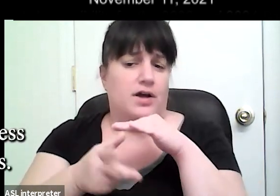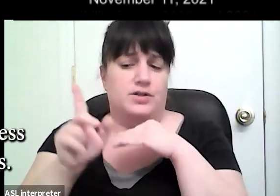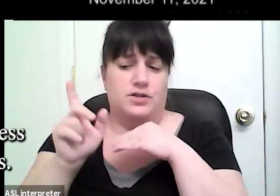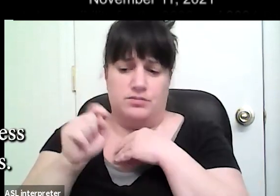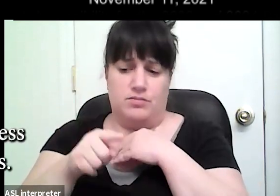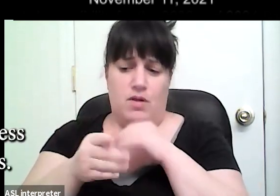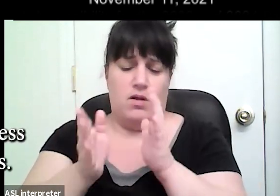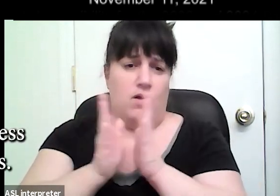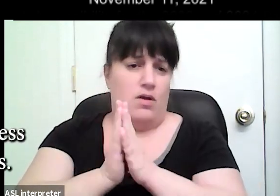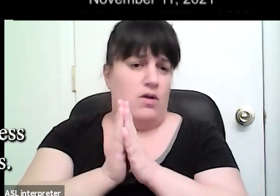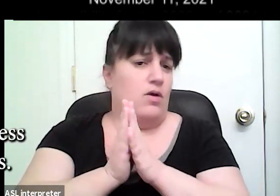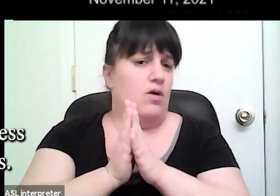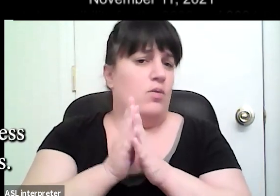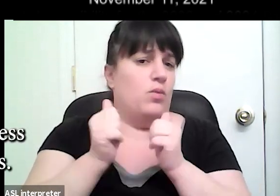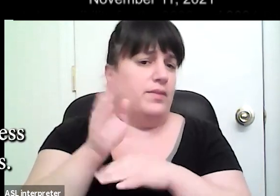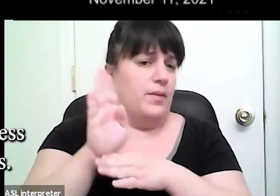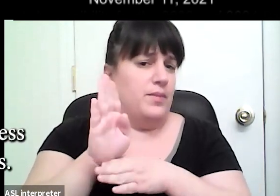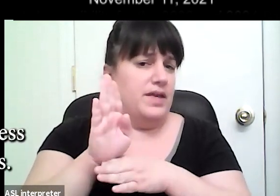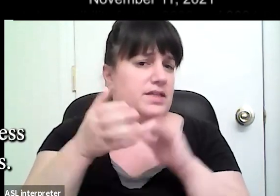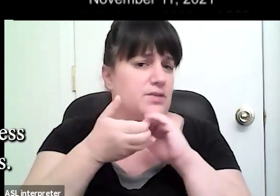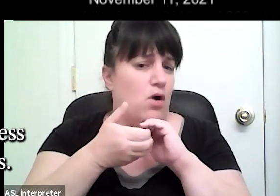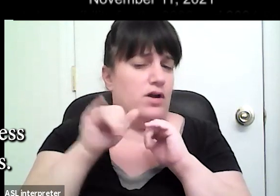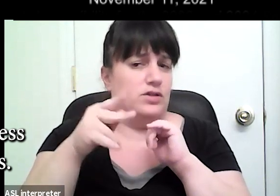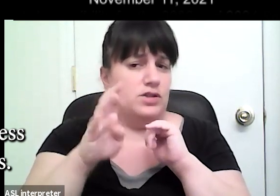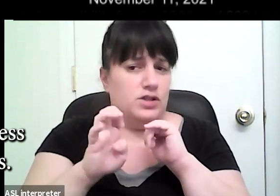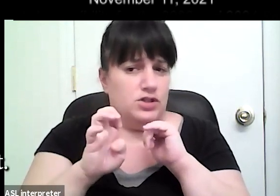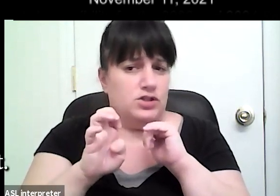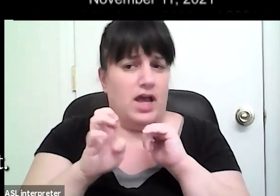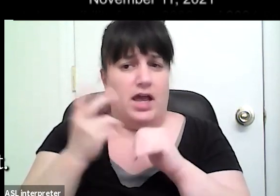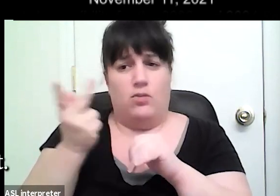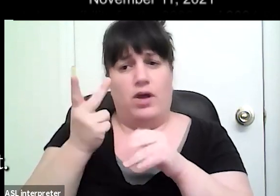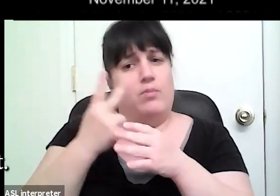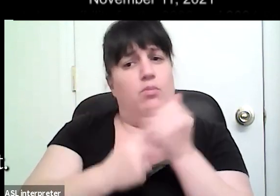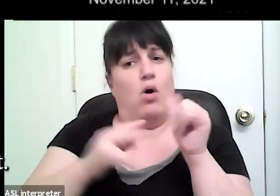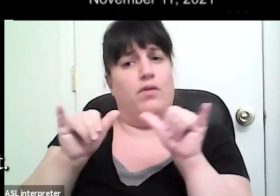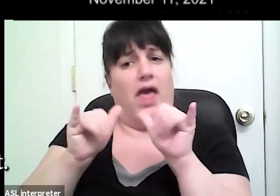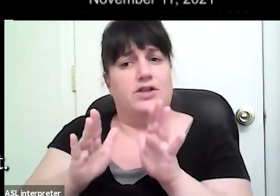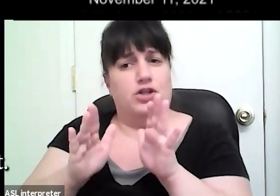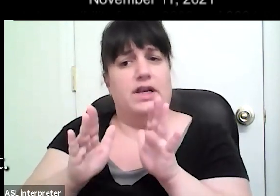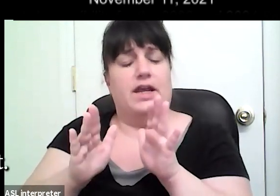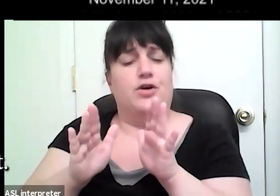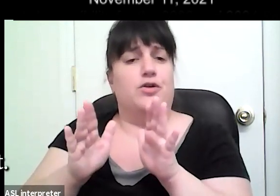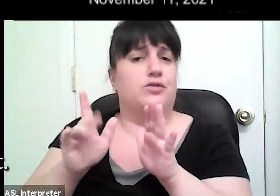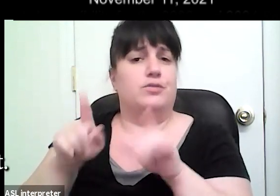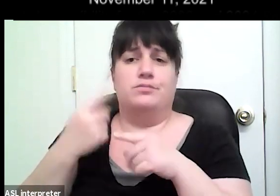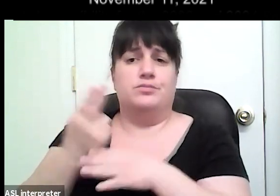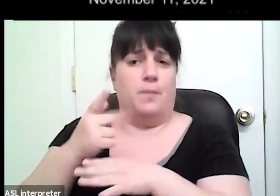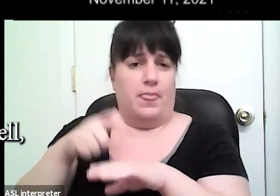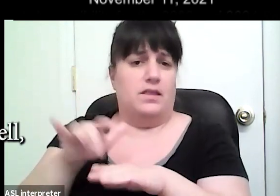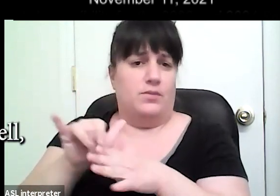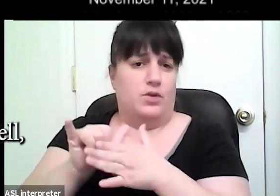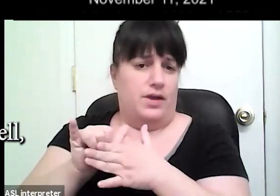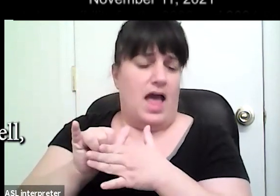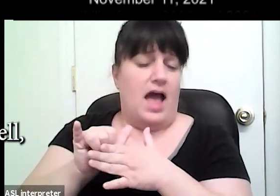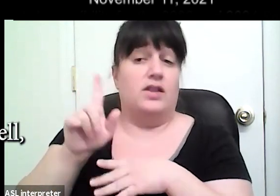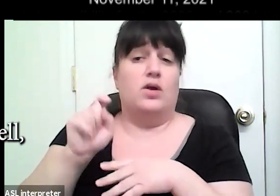asked with my business partner, Jake, we're both engineers, we love to create things and we spend our time doing that.